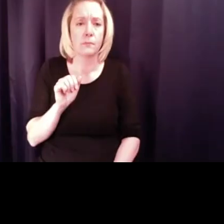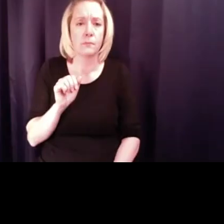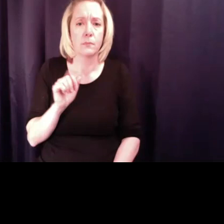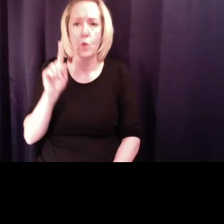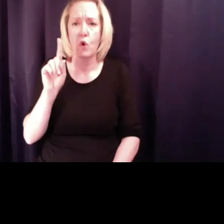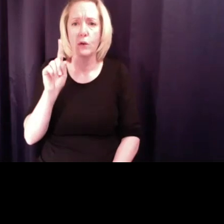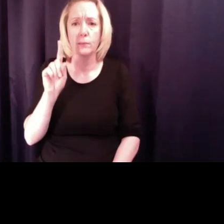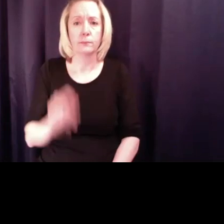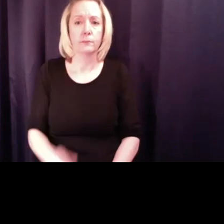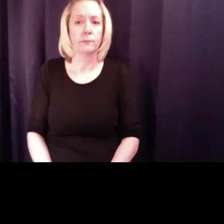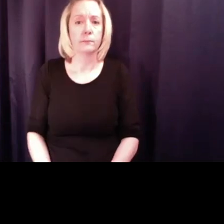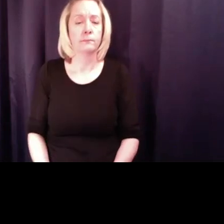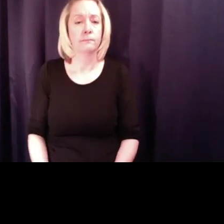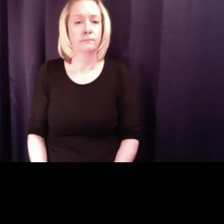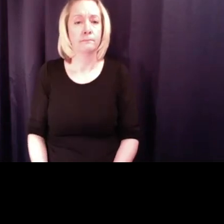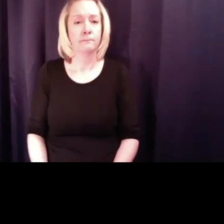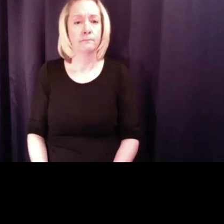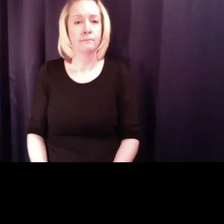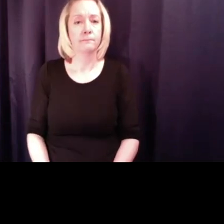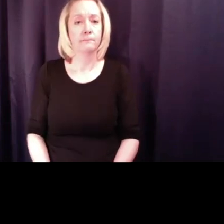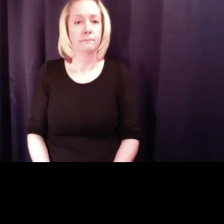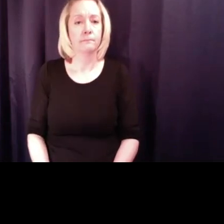on, sorry.